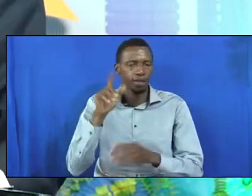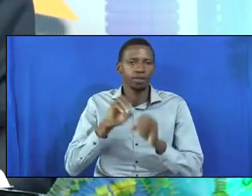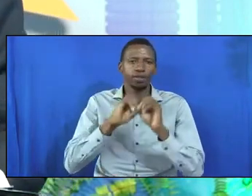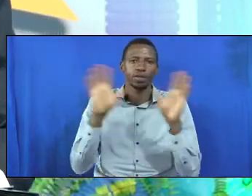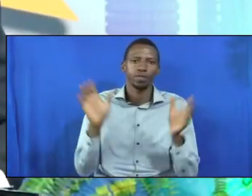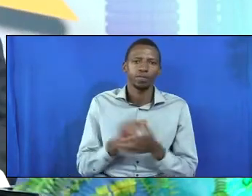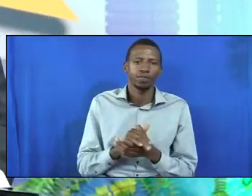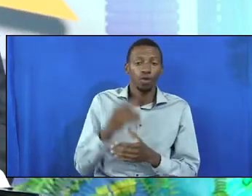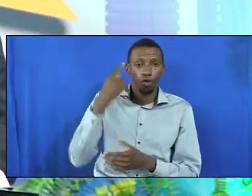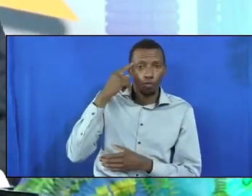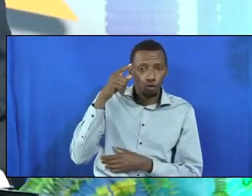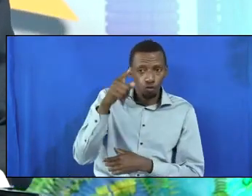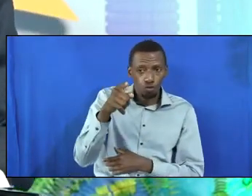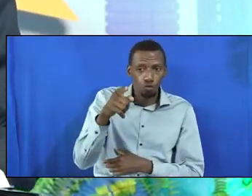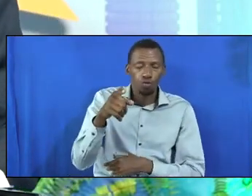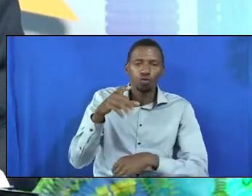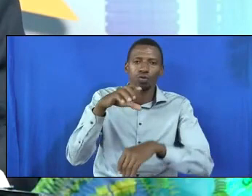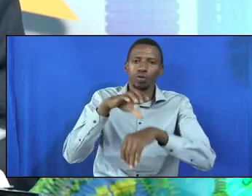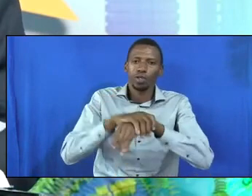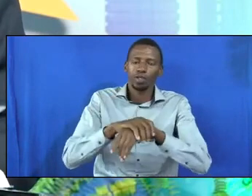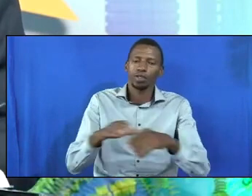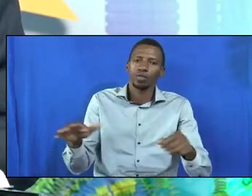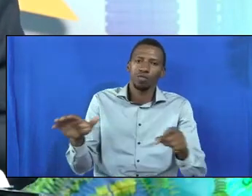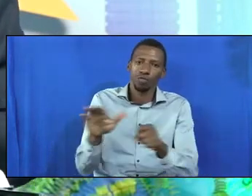For you to tap maximally on the blessings,